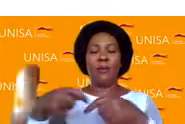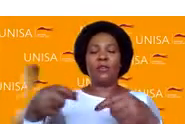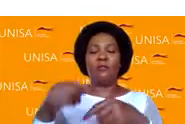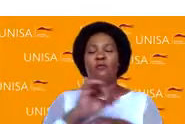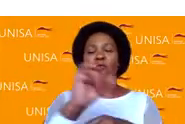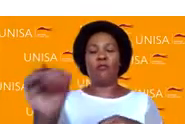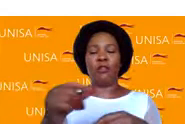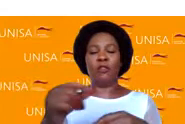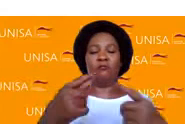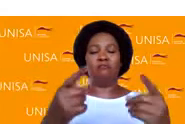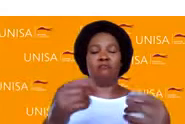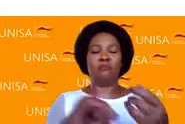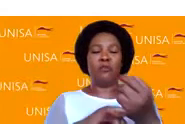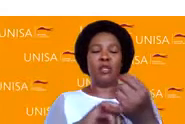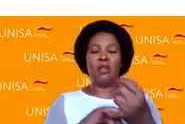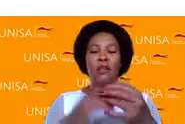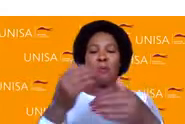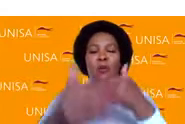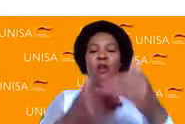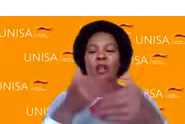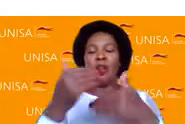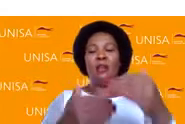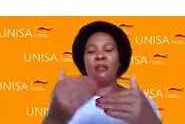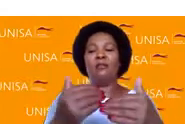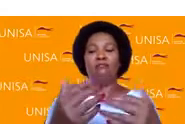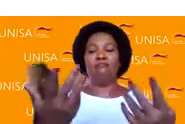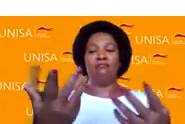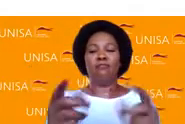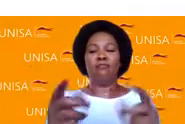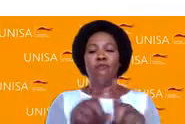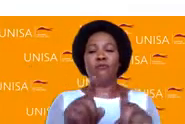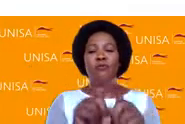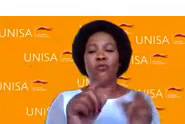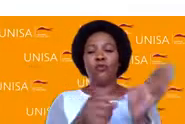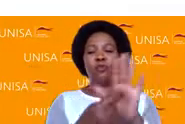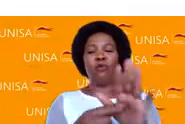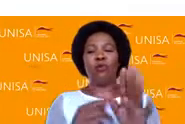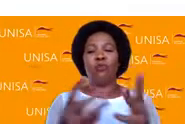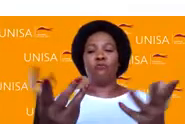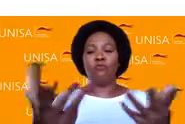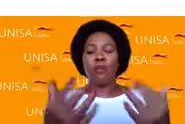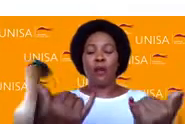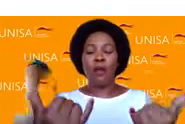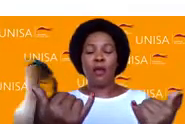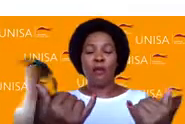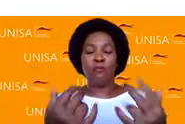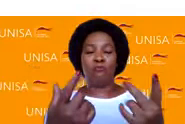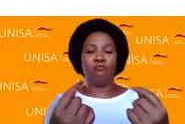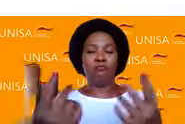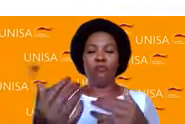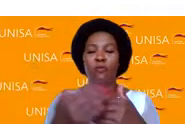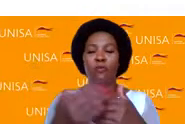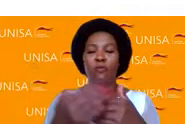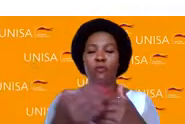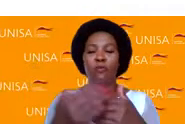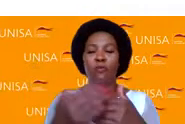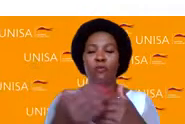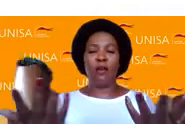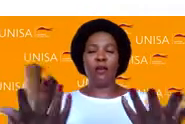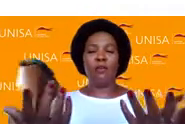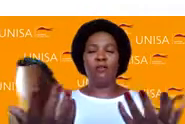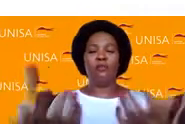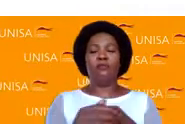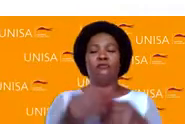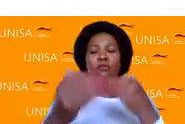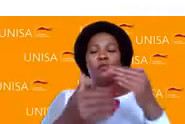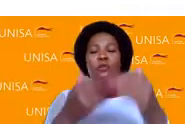like progress, instead of now just to show where you are, you will actually achieve badges as you go through the course.